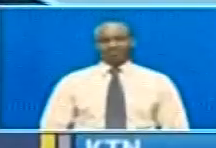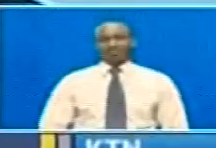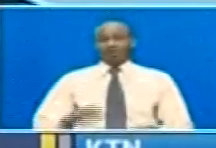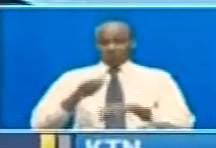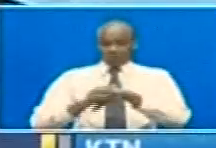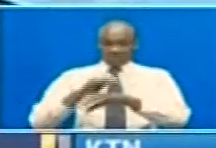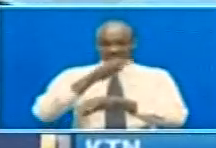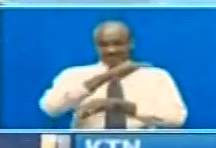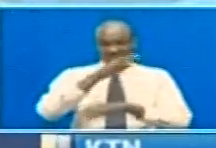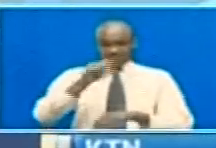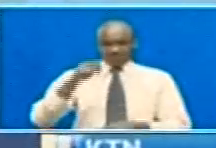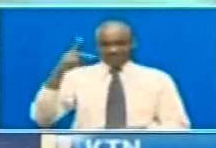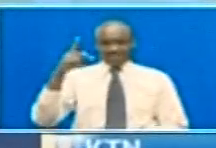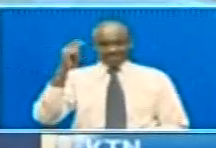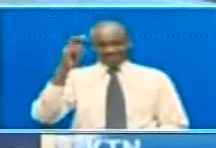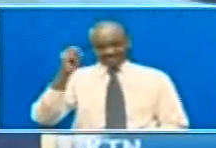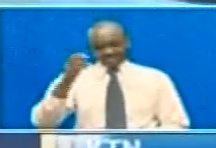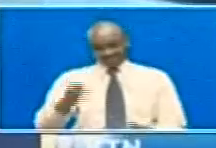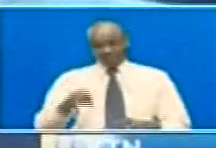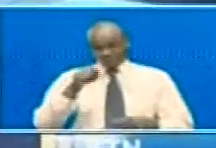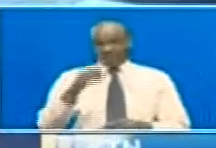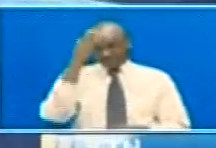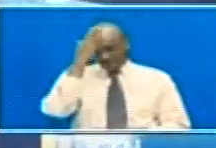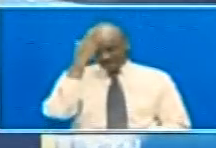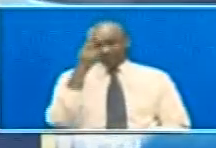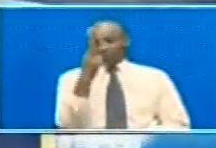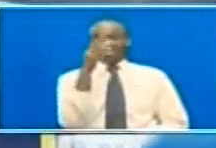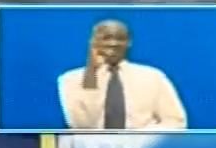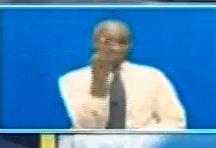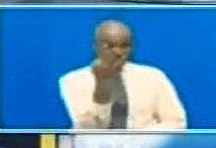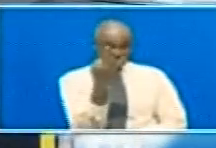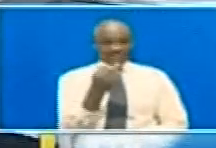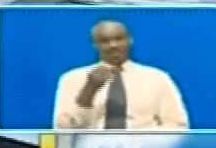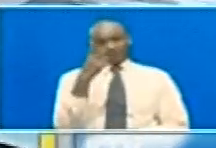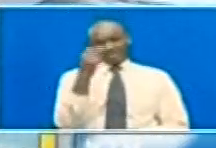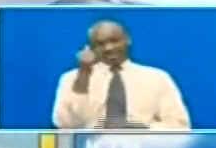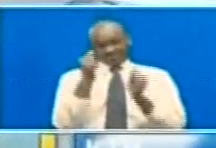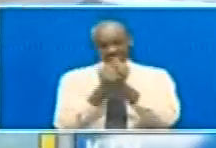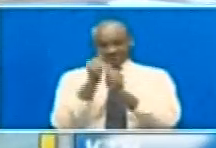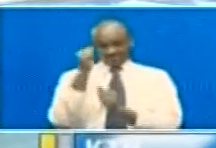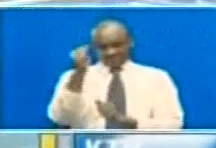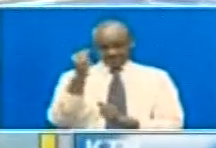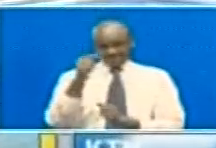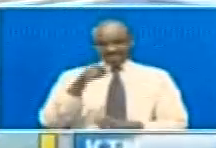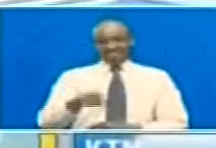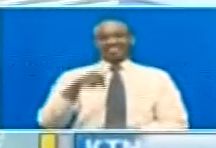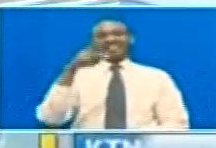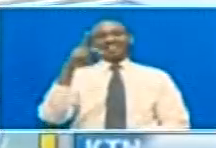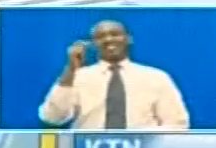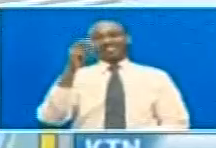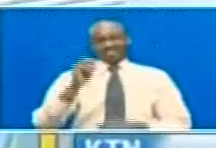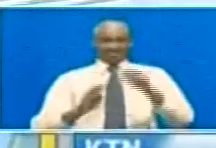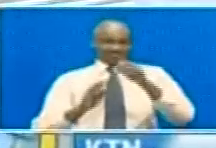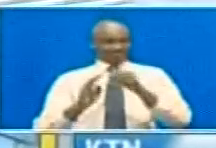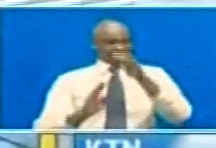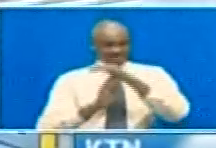Good evening from the KTN News Center this Monday, the 23rd day of March 2015. This is KTN Prime. You're